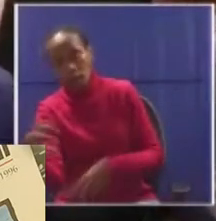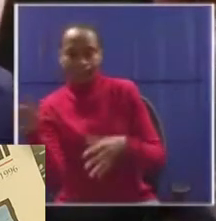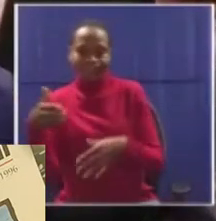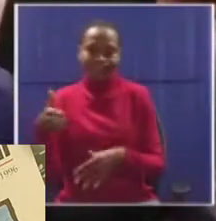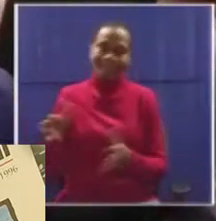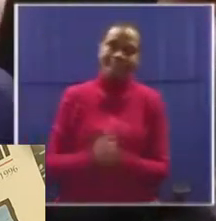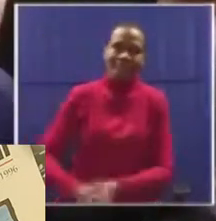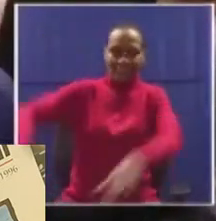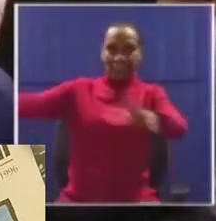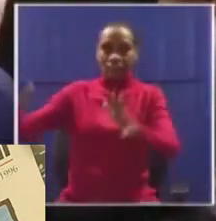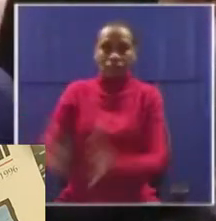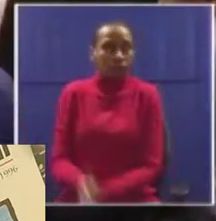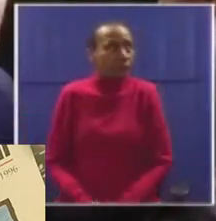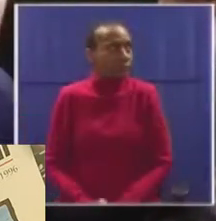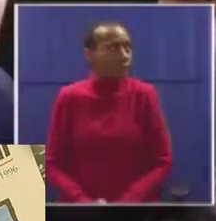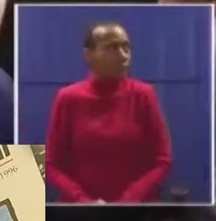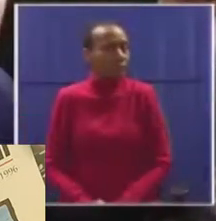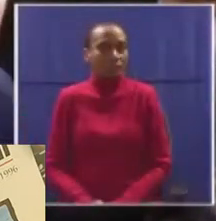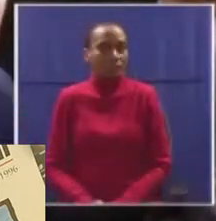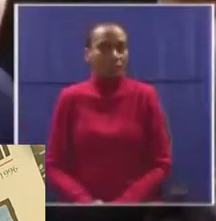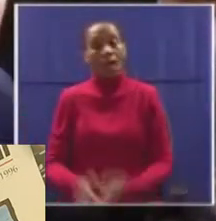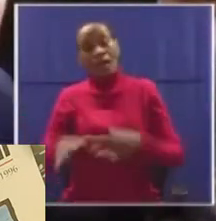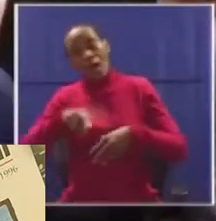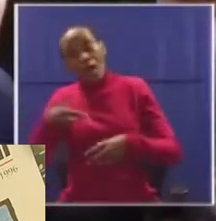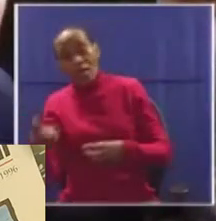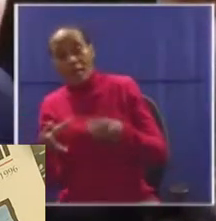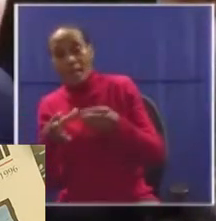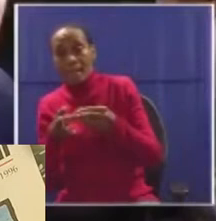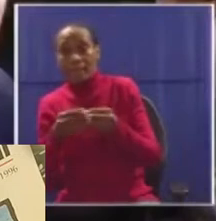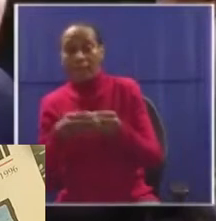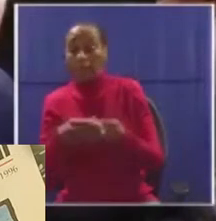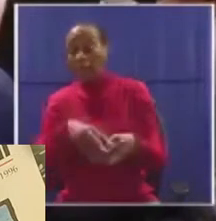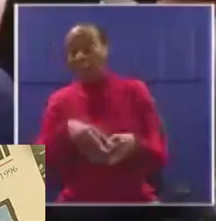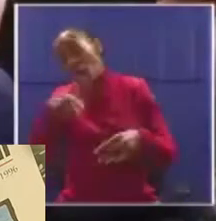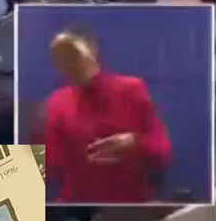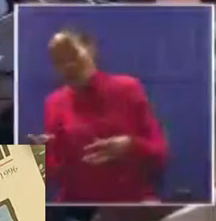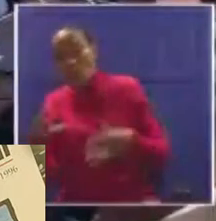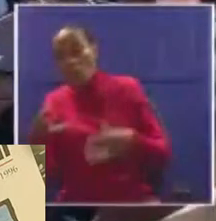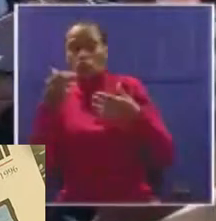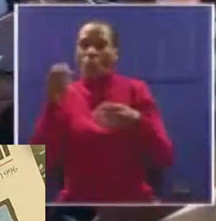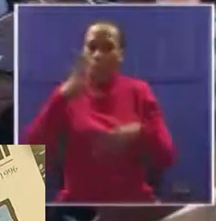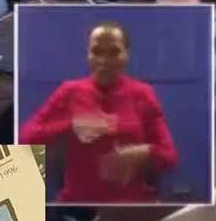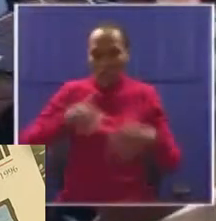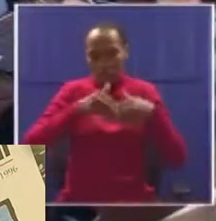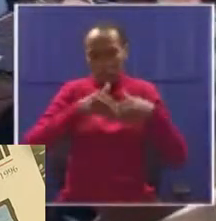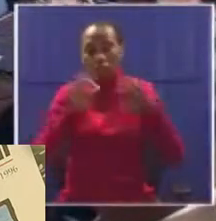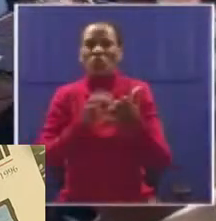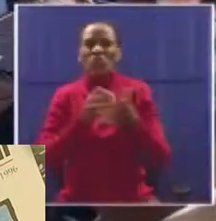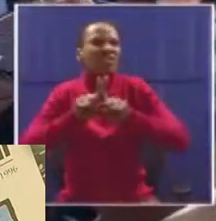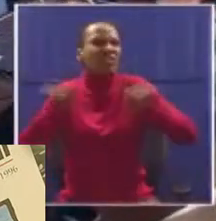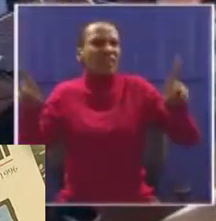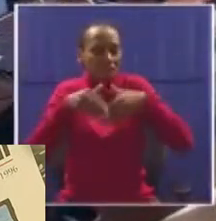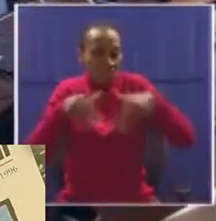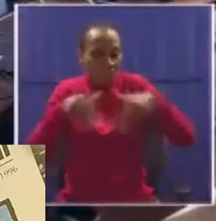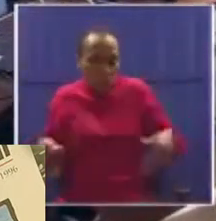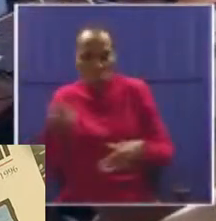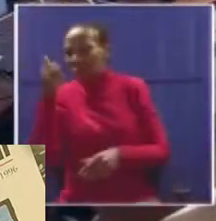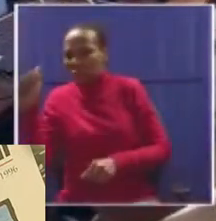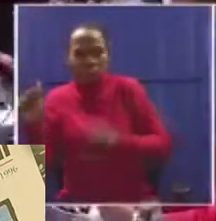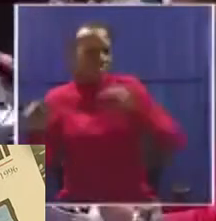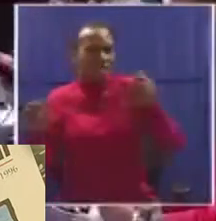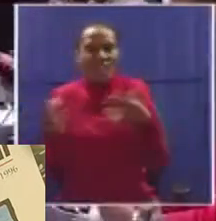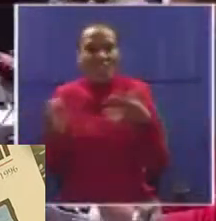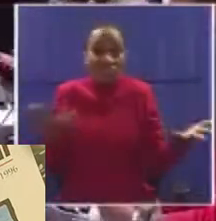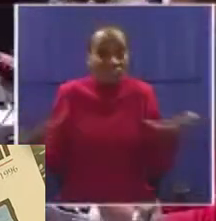not here is there any member that want to wish or abstain or vote differently it's no indication